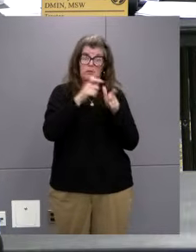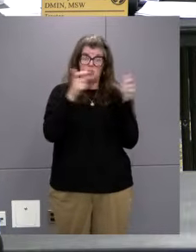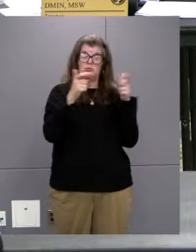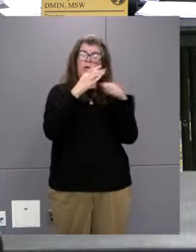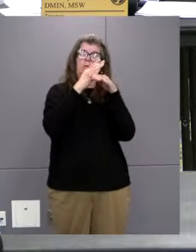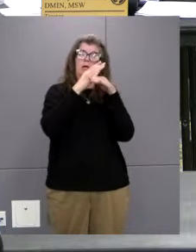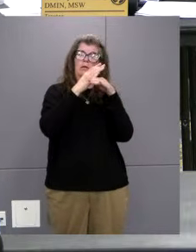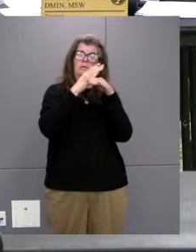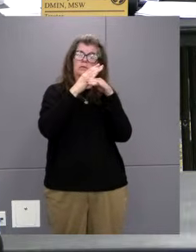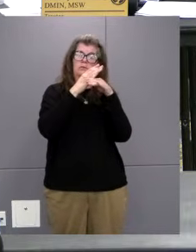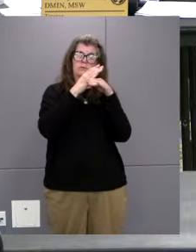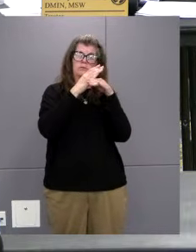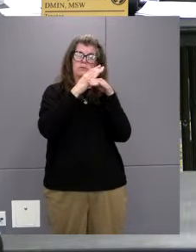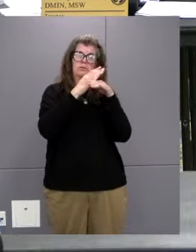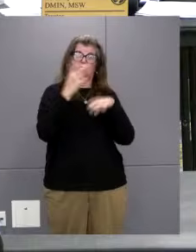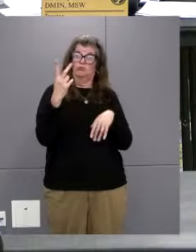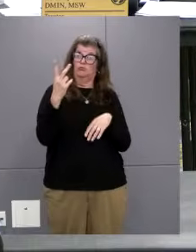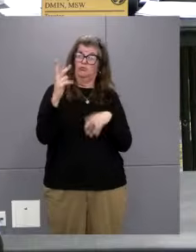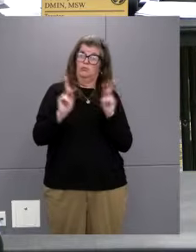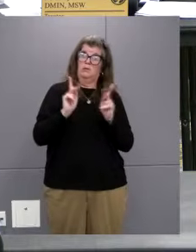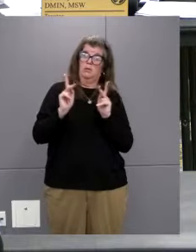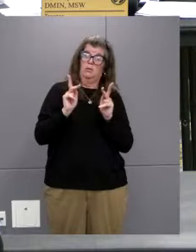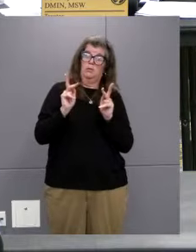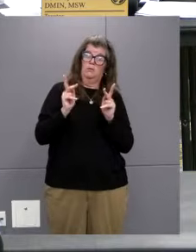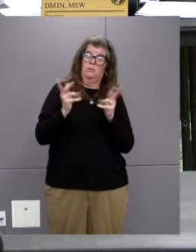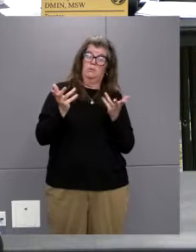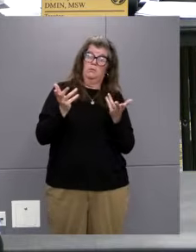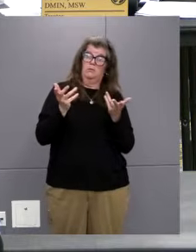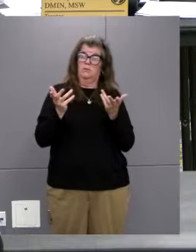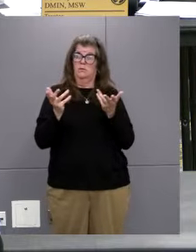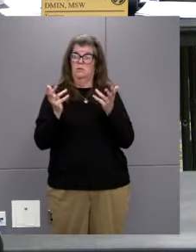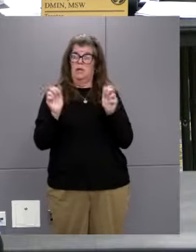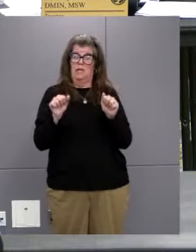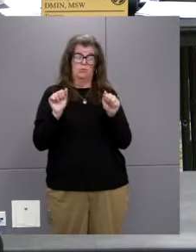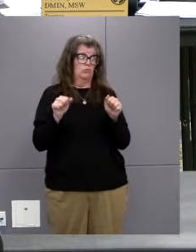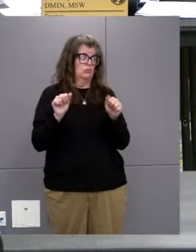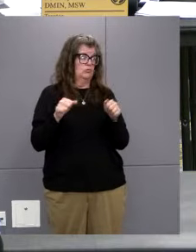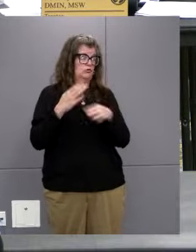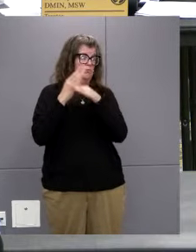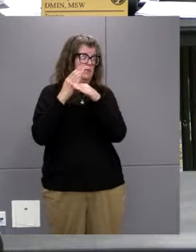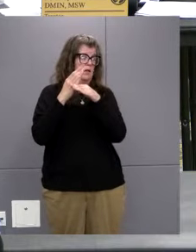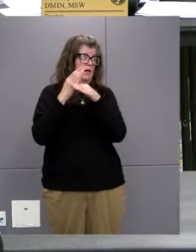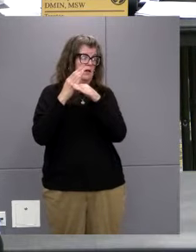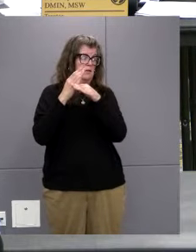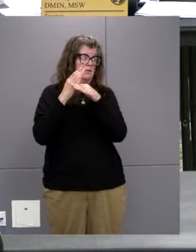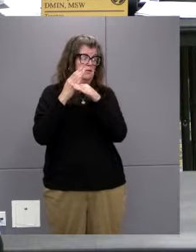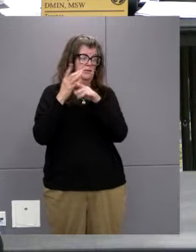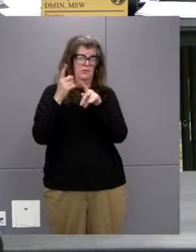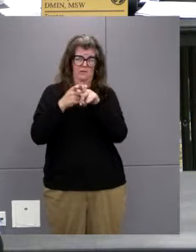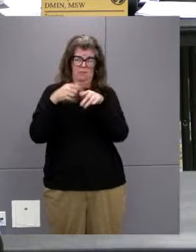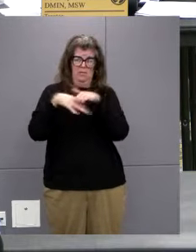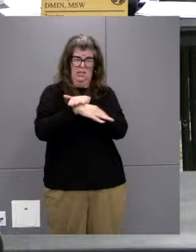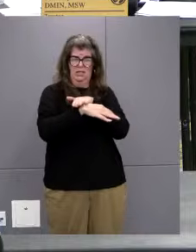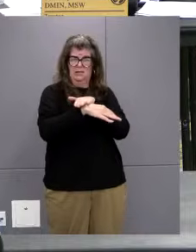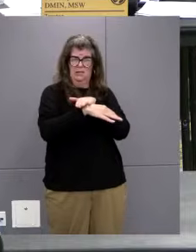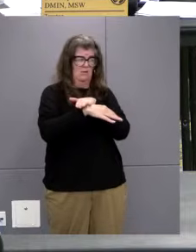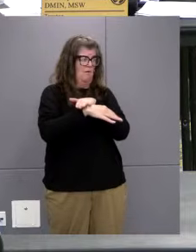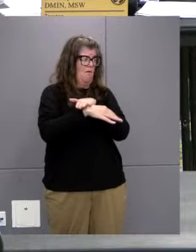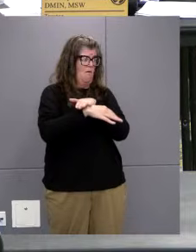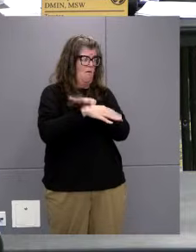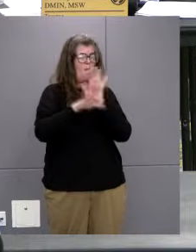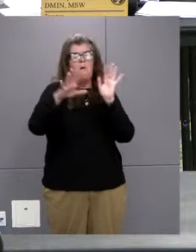them, that's one thing, but only 2 people being able to block someone from coming, from a guy, just